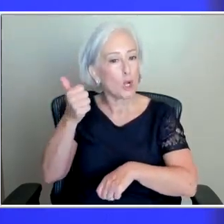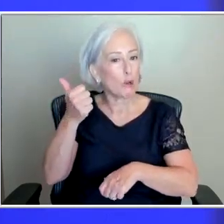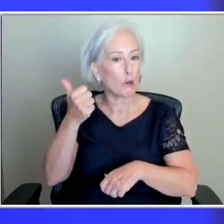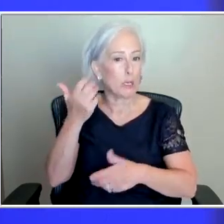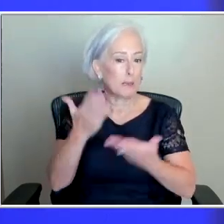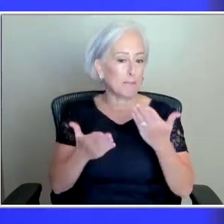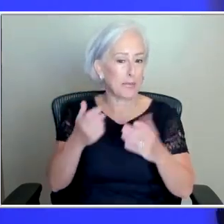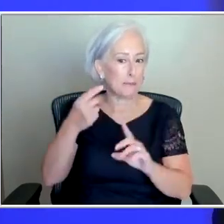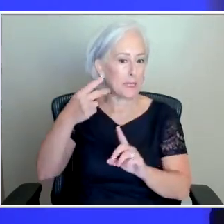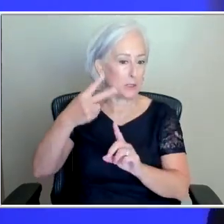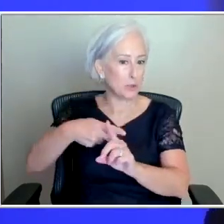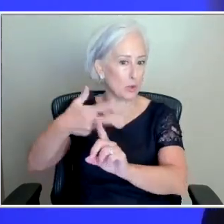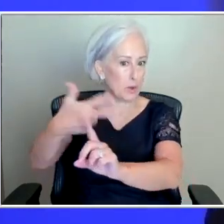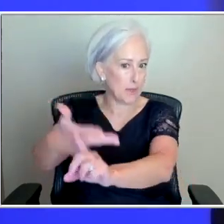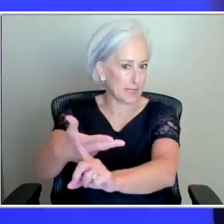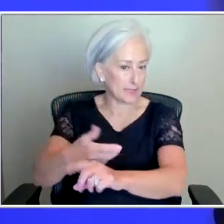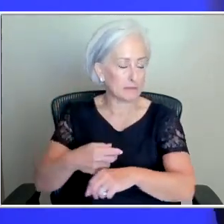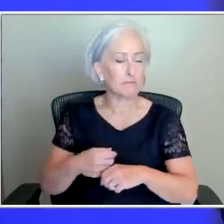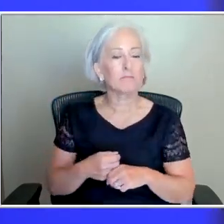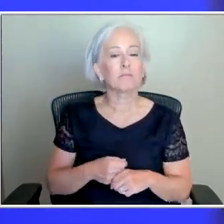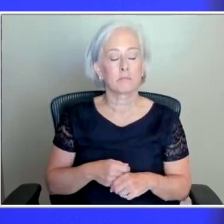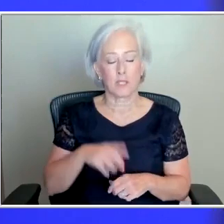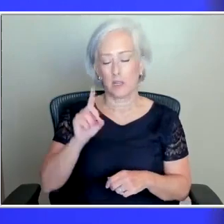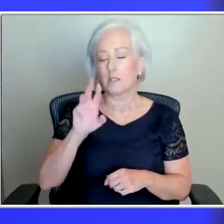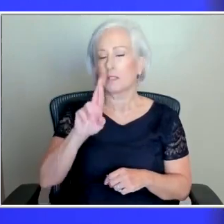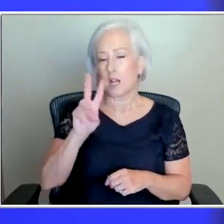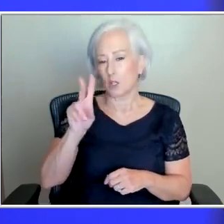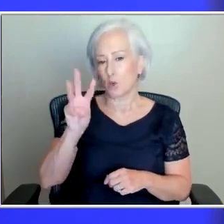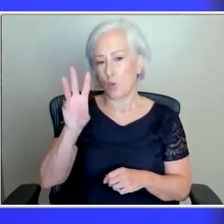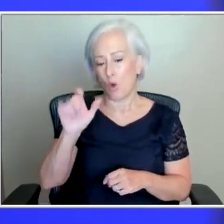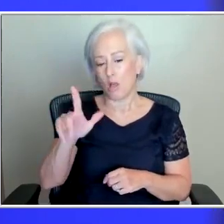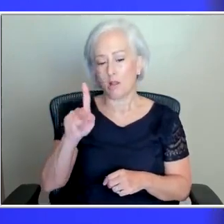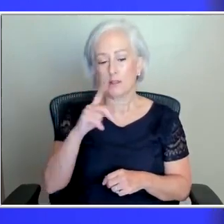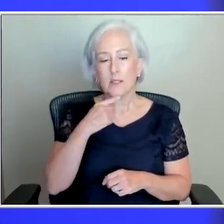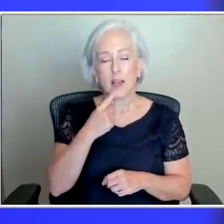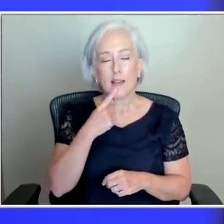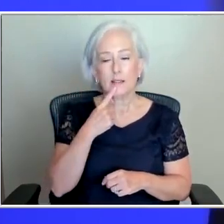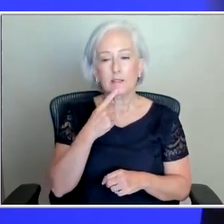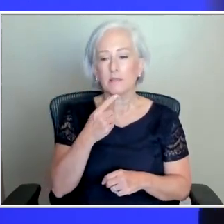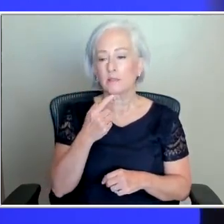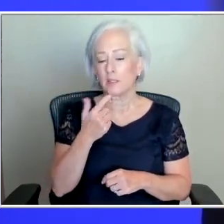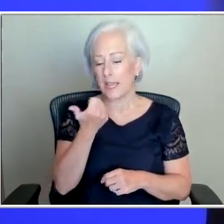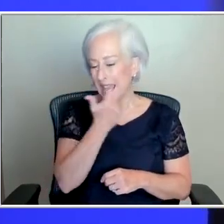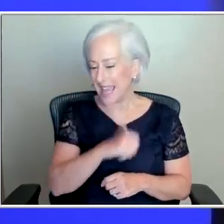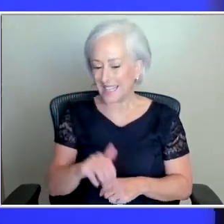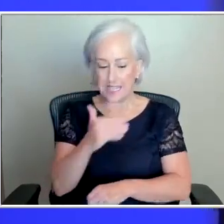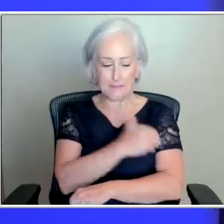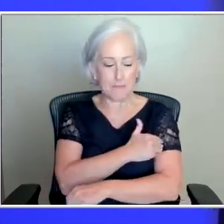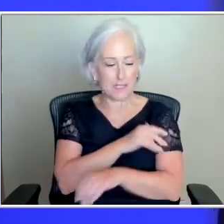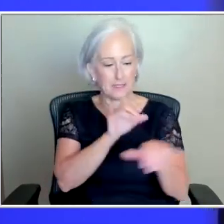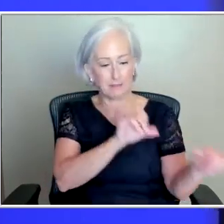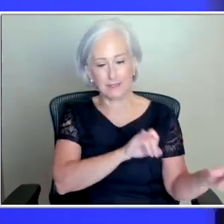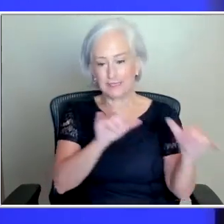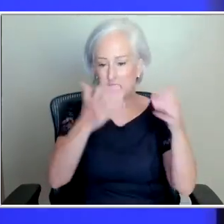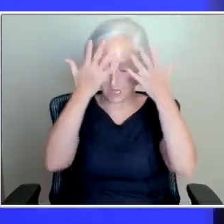months. And like Dr. Kowalik mentioned earlier, just like any other muscle group in your body, you want to make